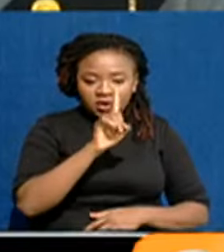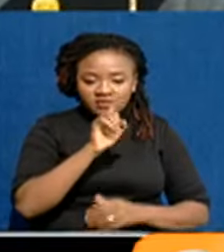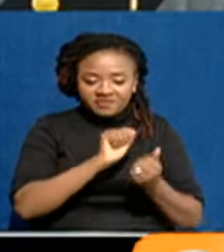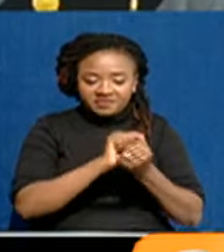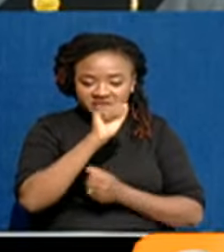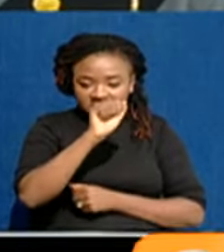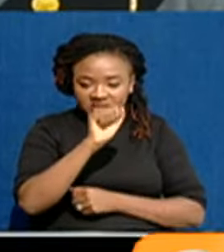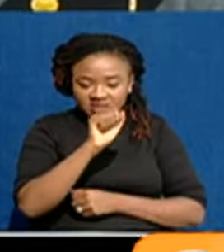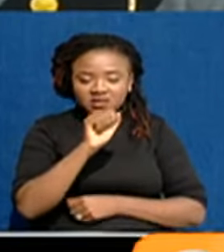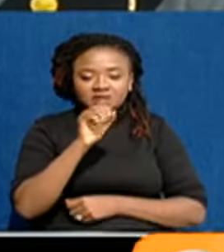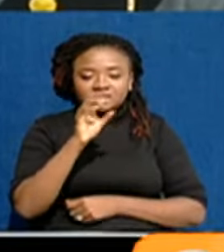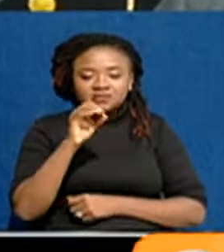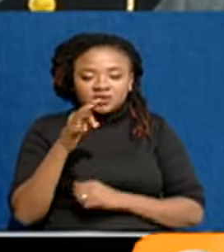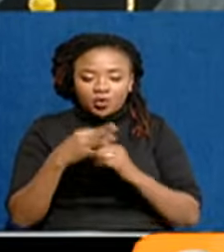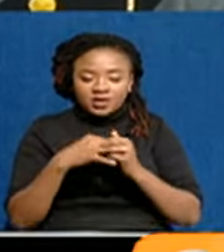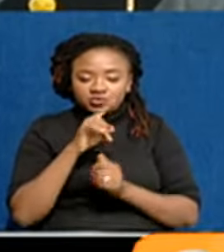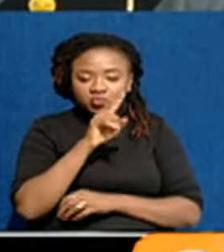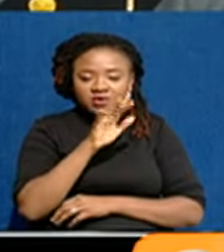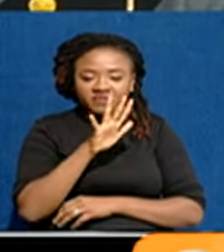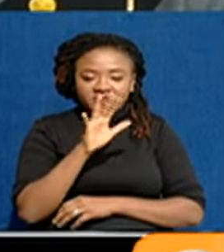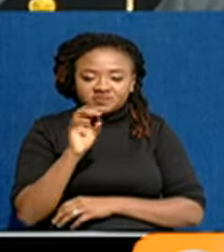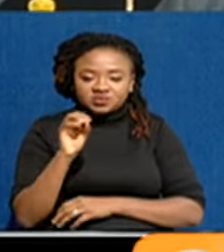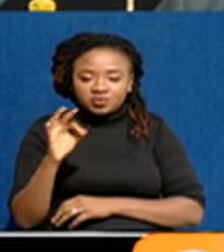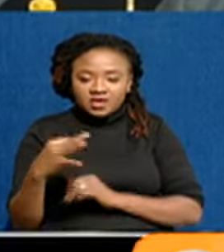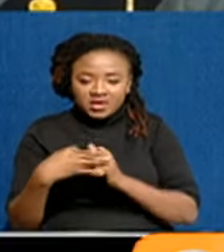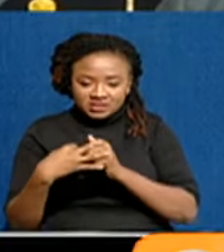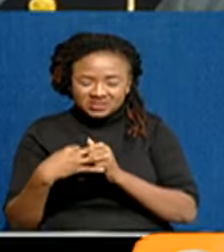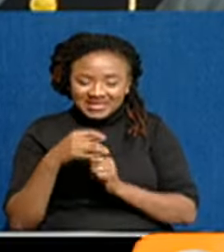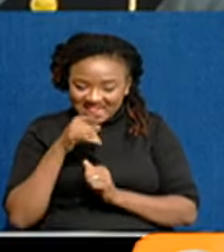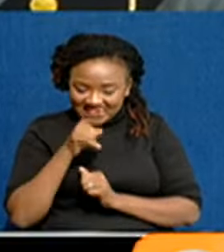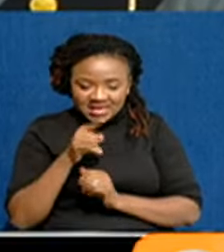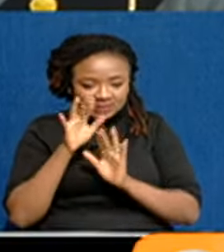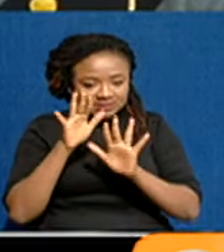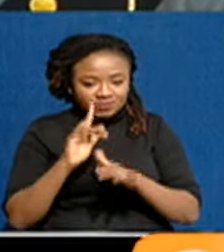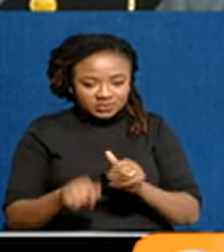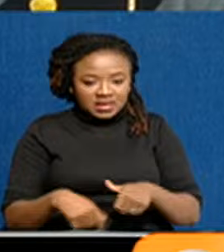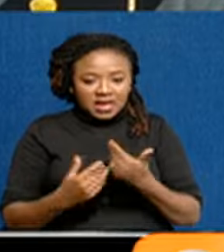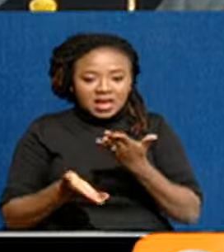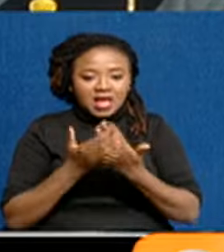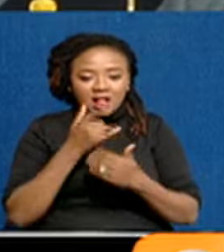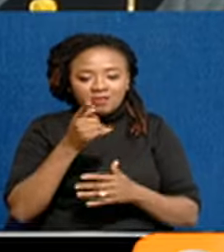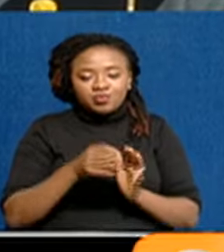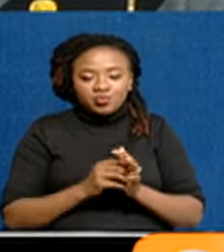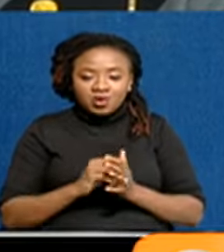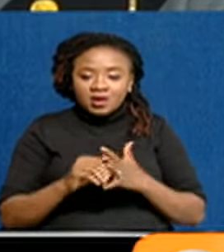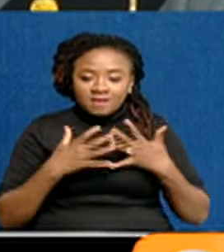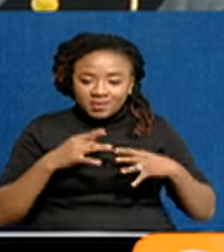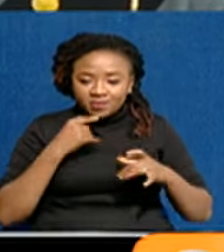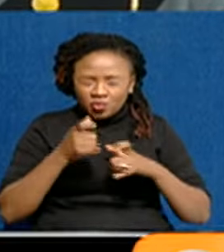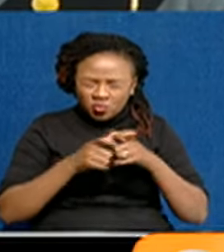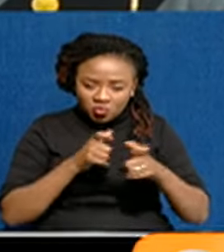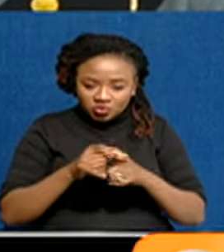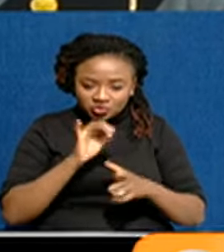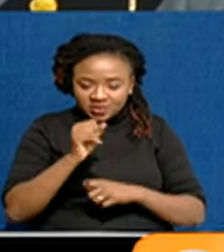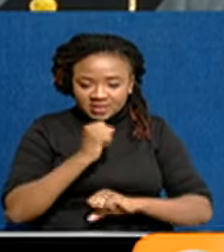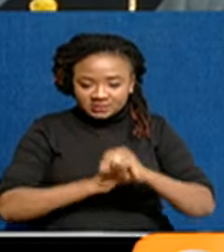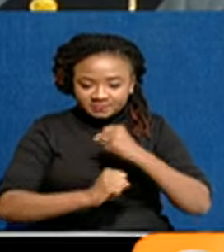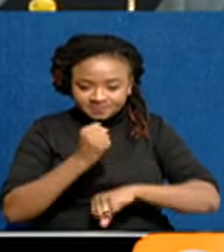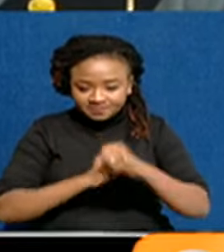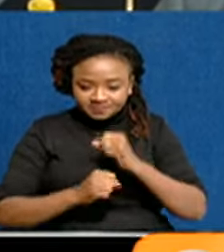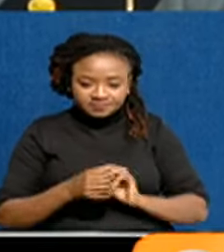1508. These are very useful, so that then you can be assisted by the the people who are manning the 24-hour operation, the